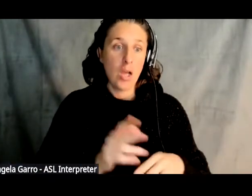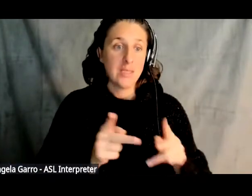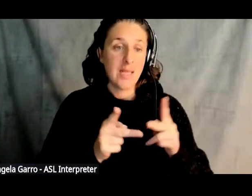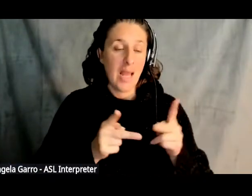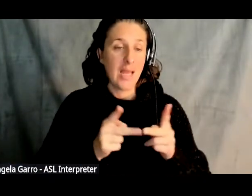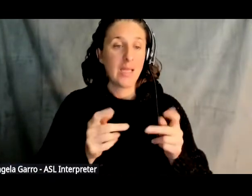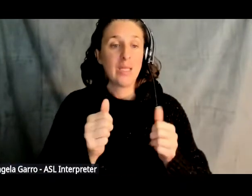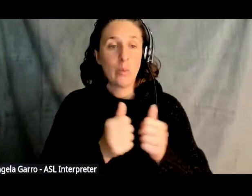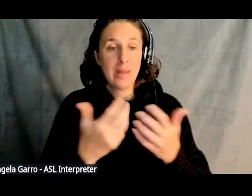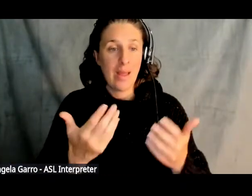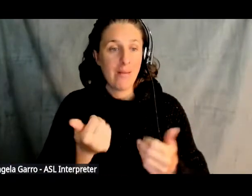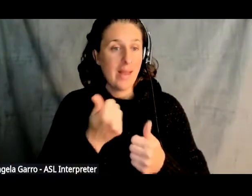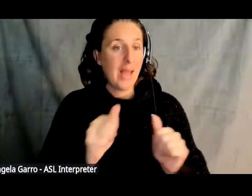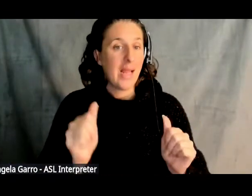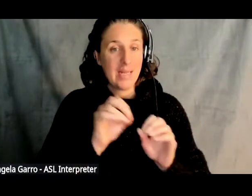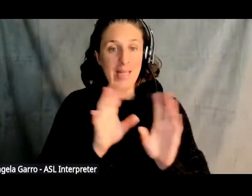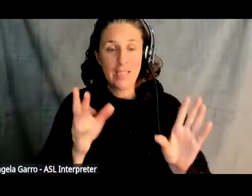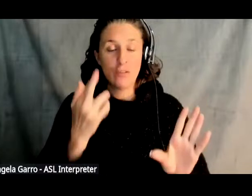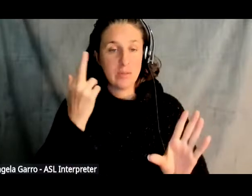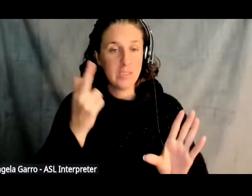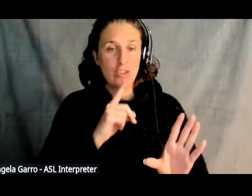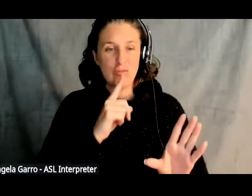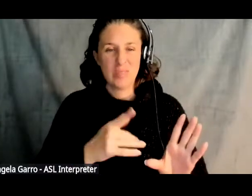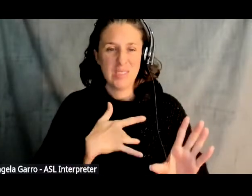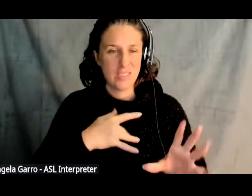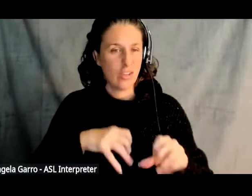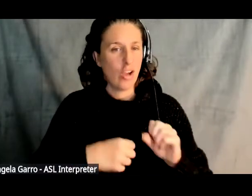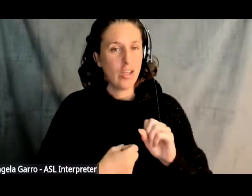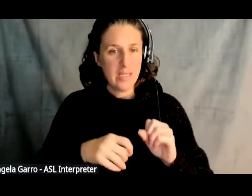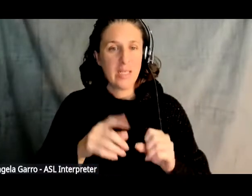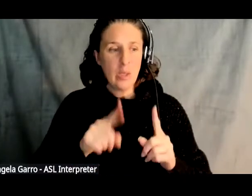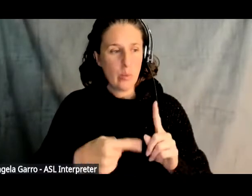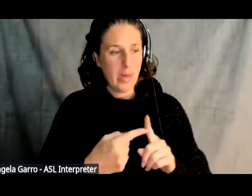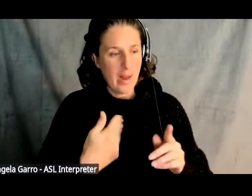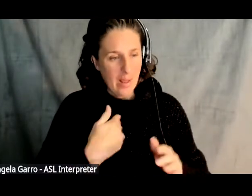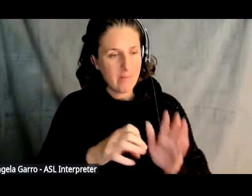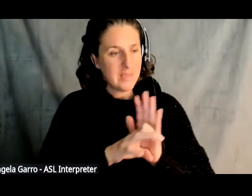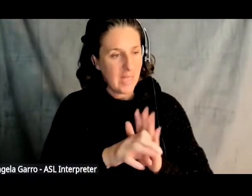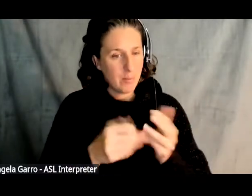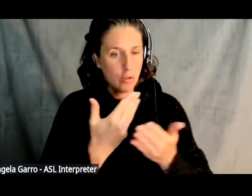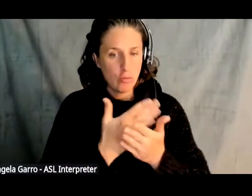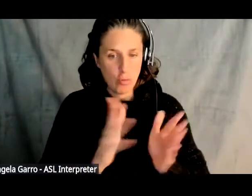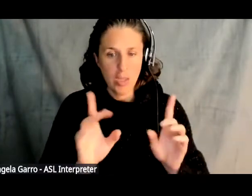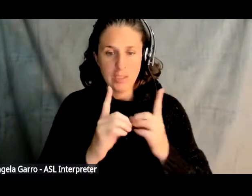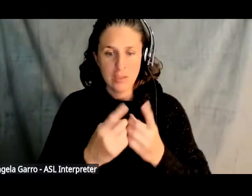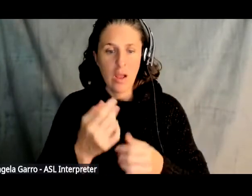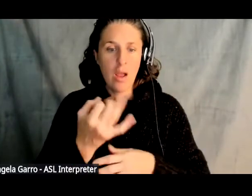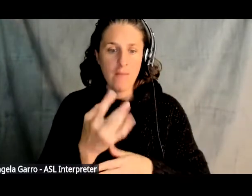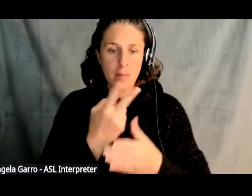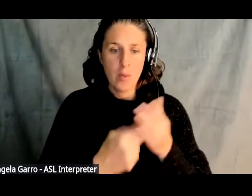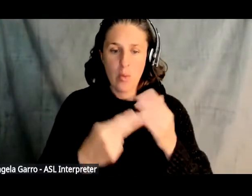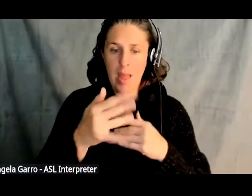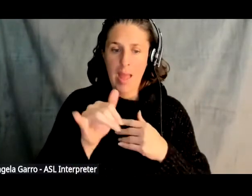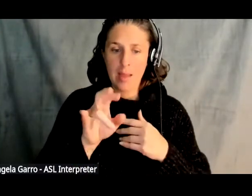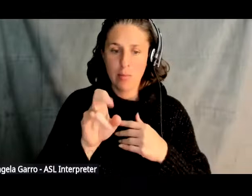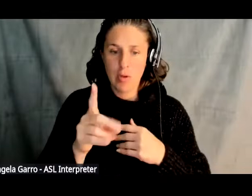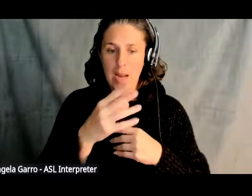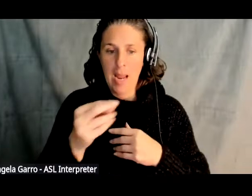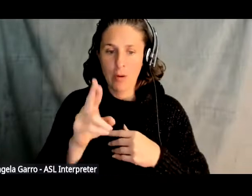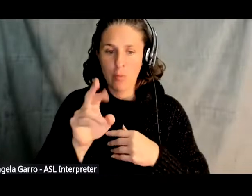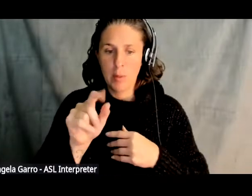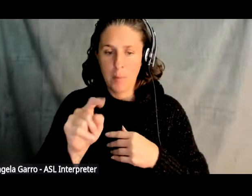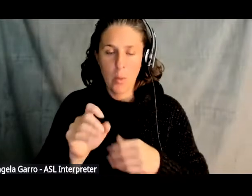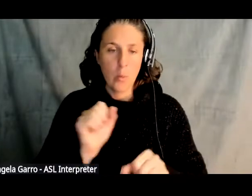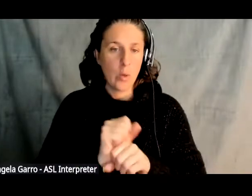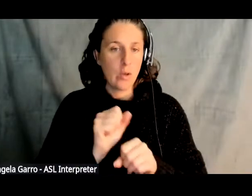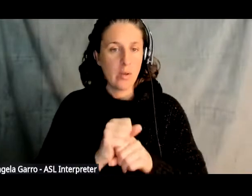any clear reason is disheartening when there are examples across the district of hybrid and remote work. As therapists, we